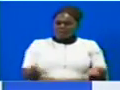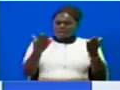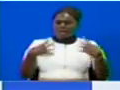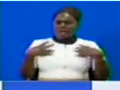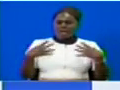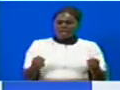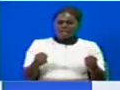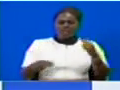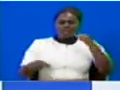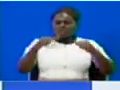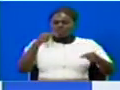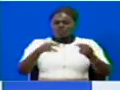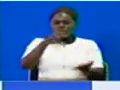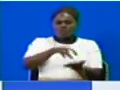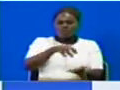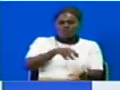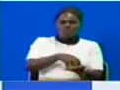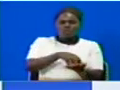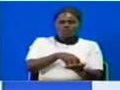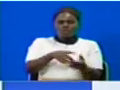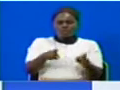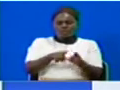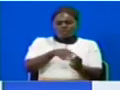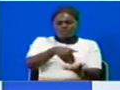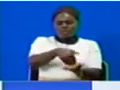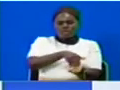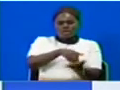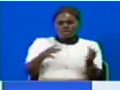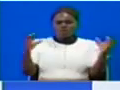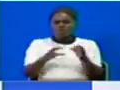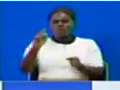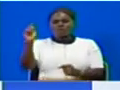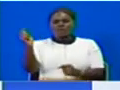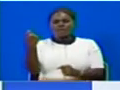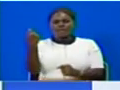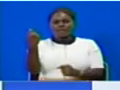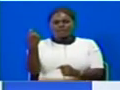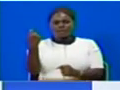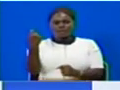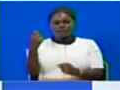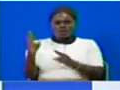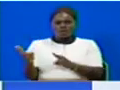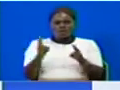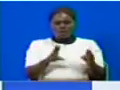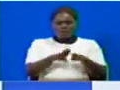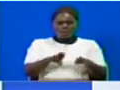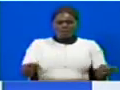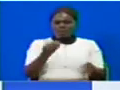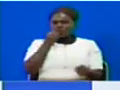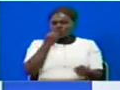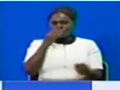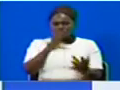and nutritional status of the poor and vulnerable groups in Kenya through fortification of common staple foods,